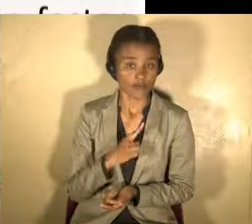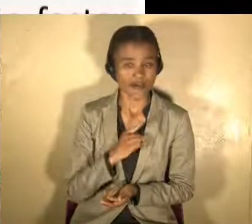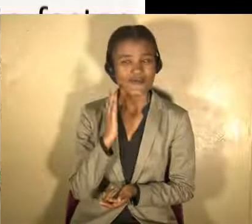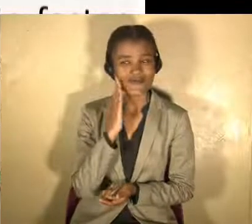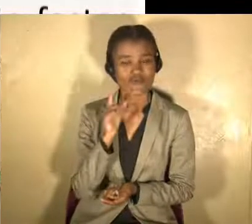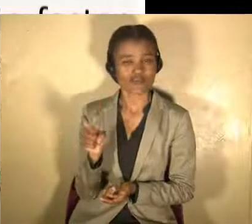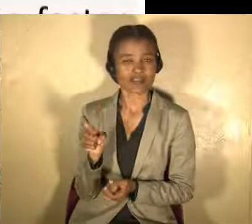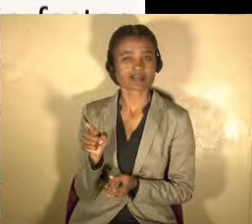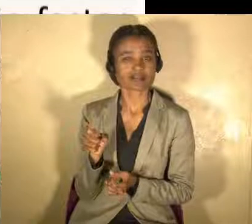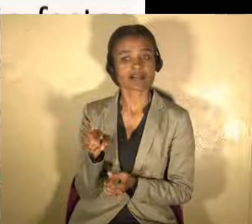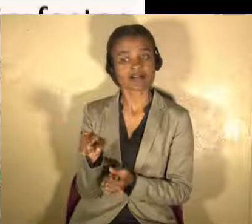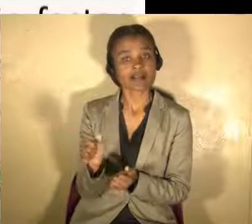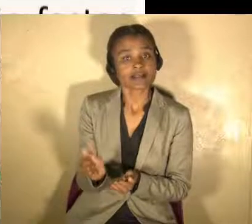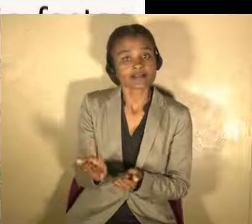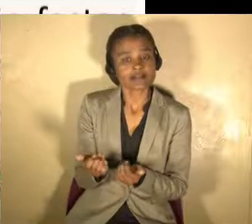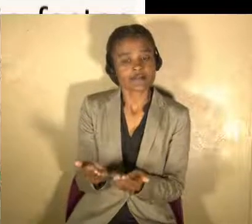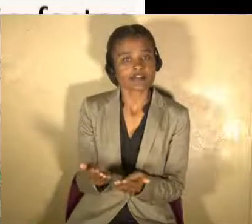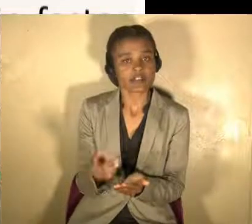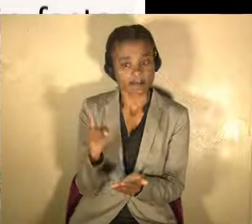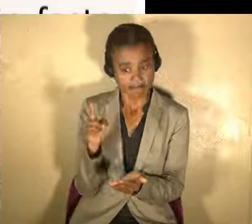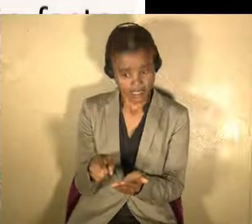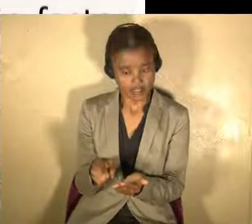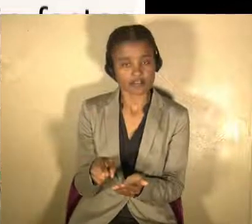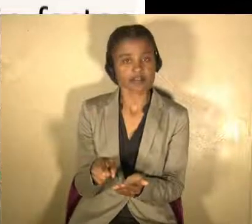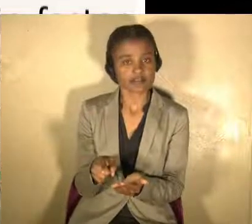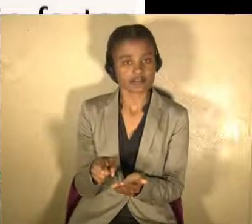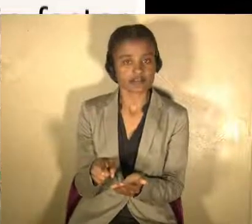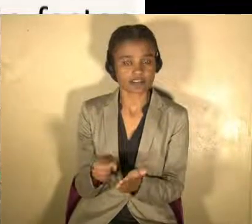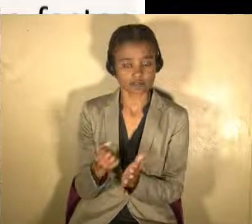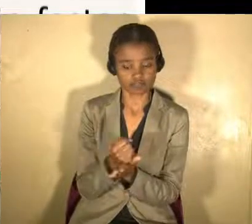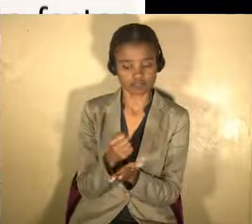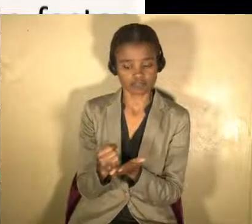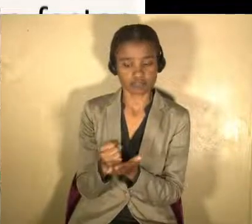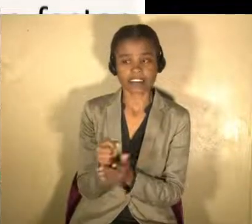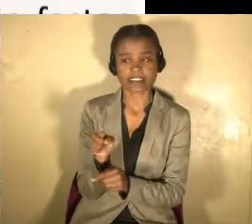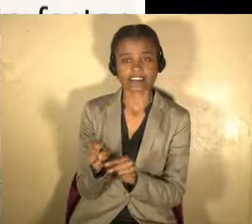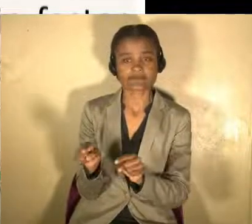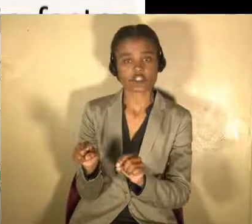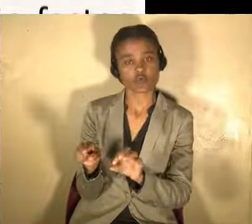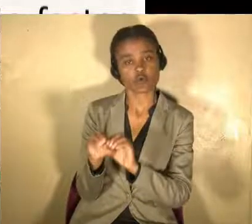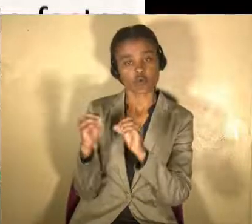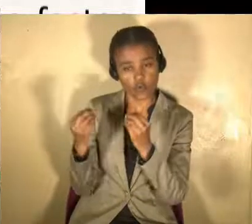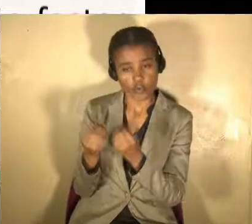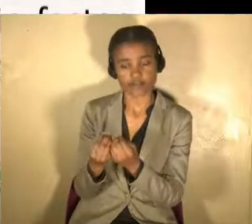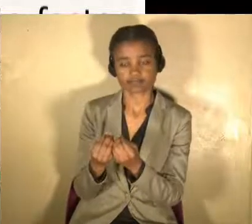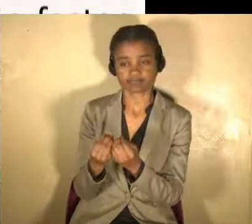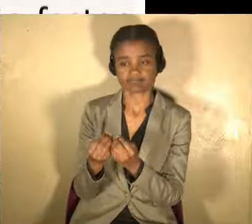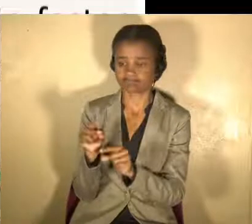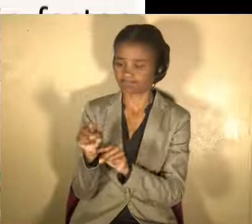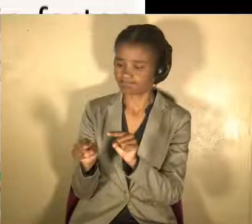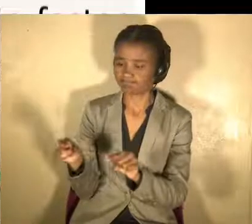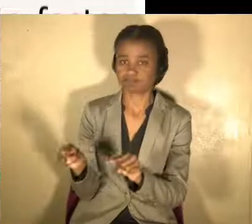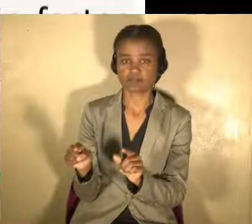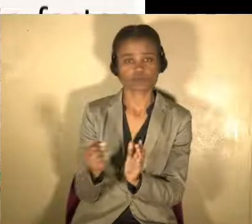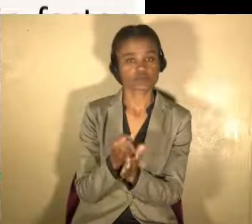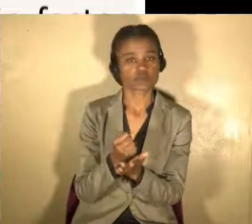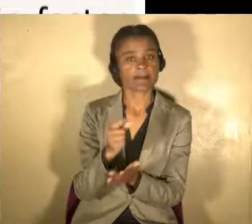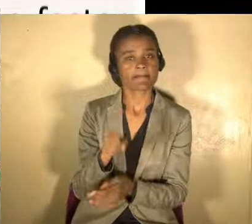that should be designated to the respective organization. And